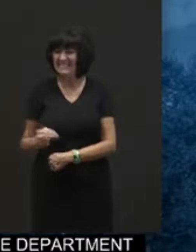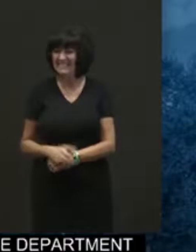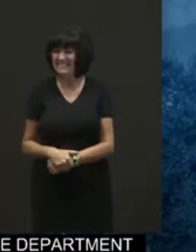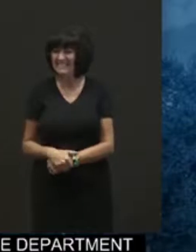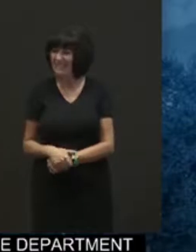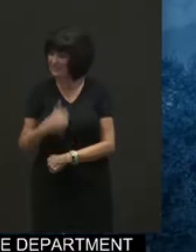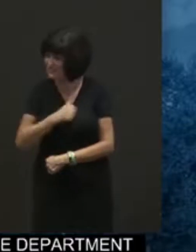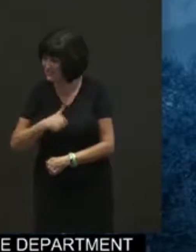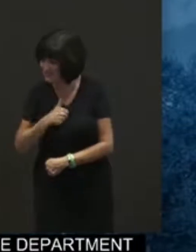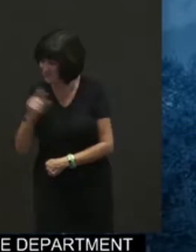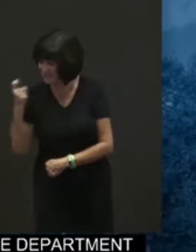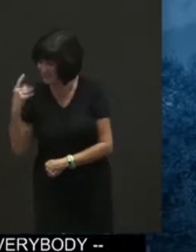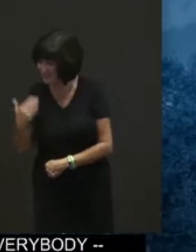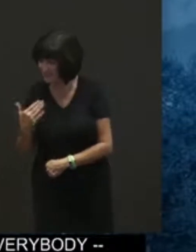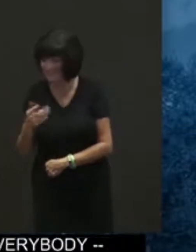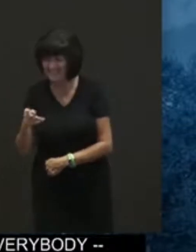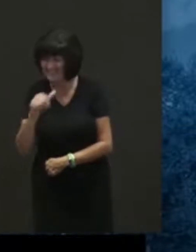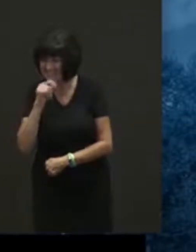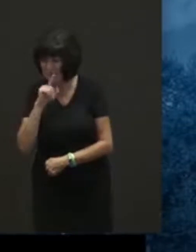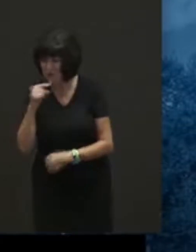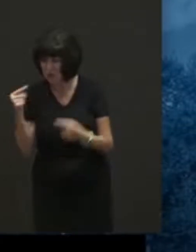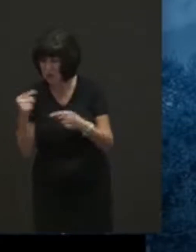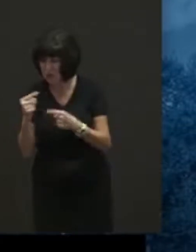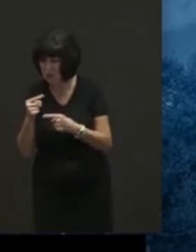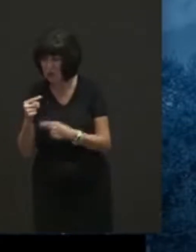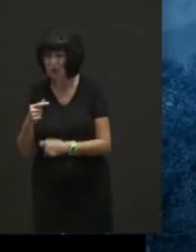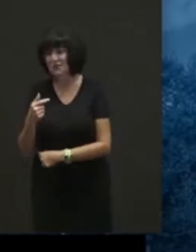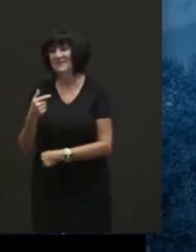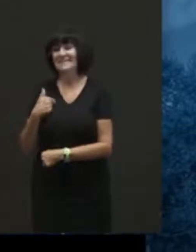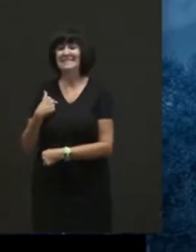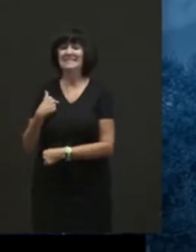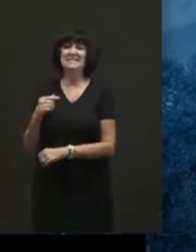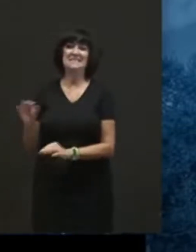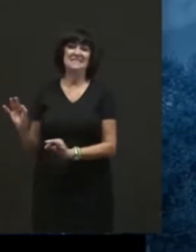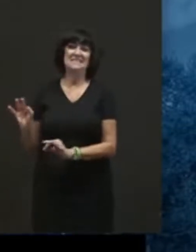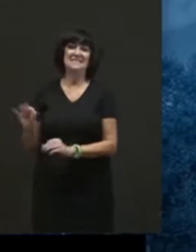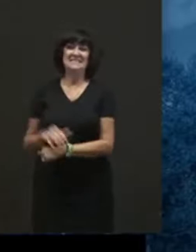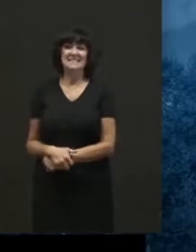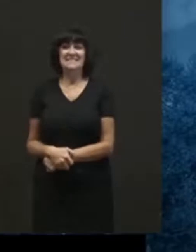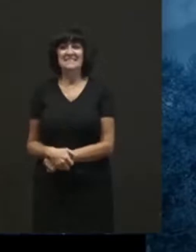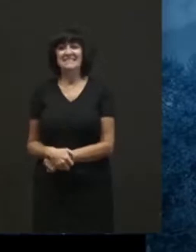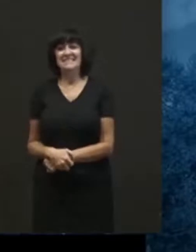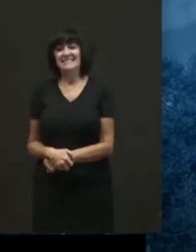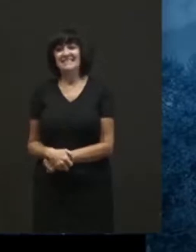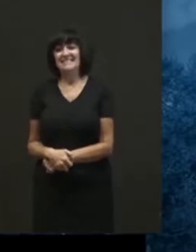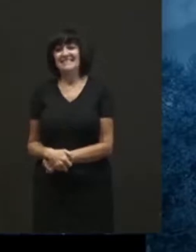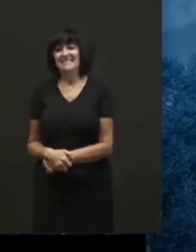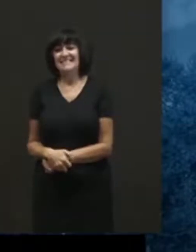sorry, Governor. That didn't really hurt, right? oh, I'm just, I just need to be a little bit.